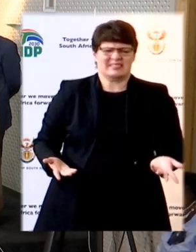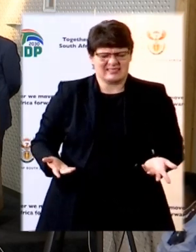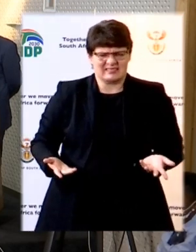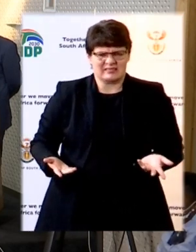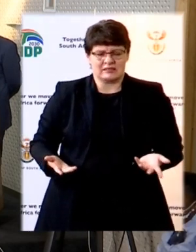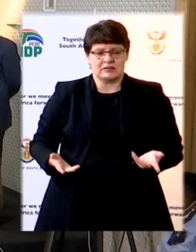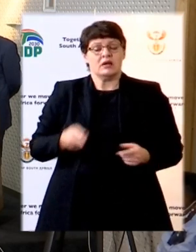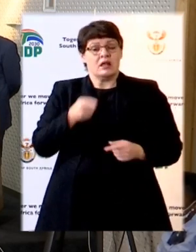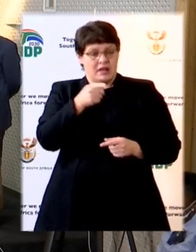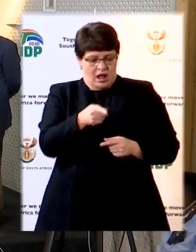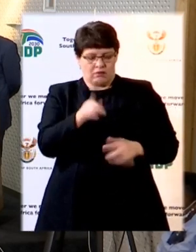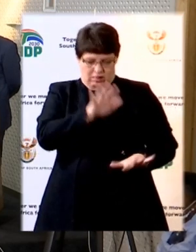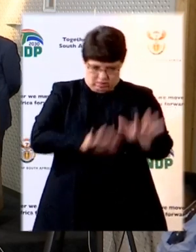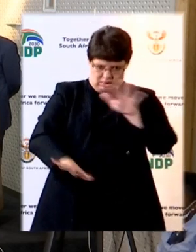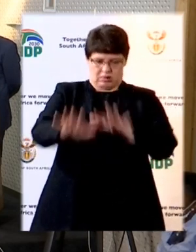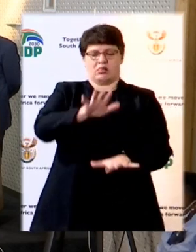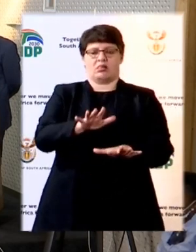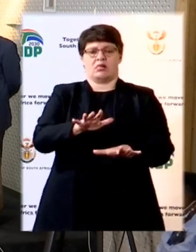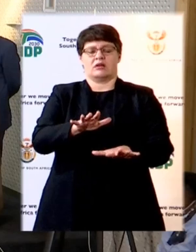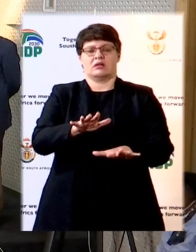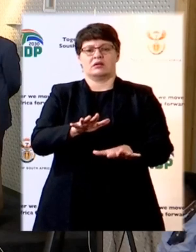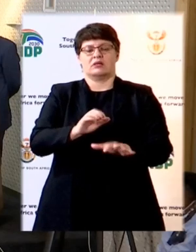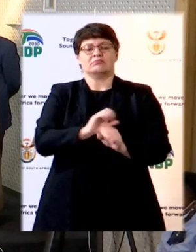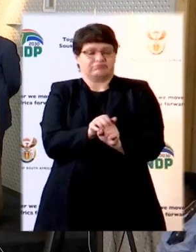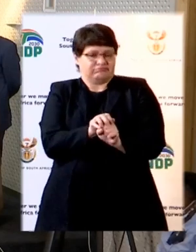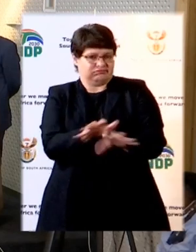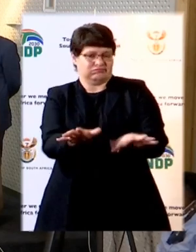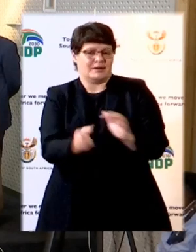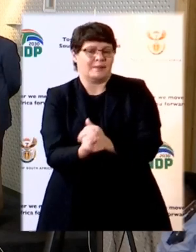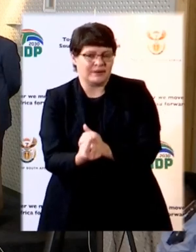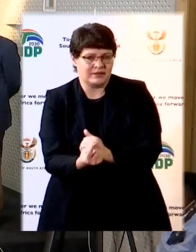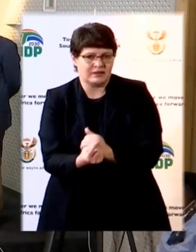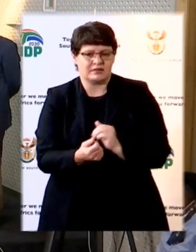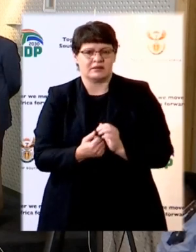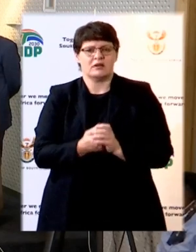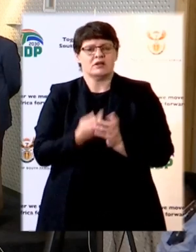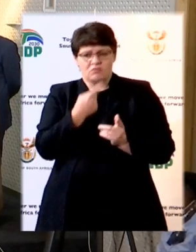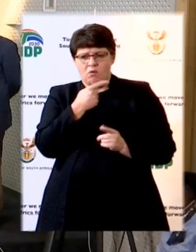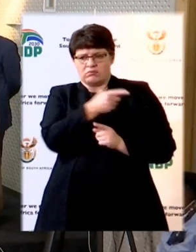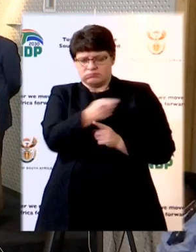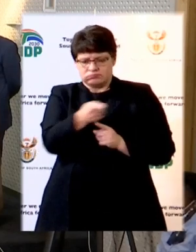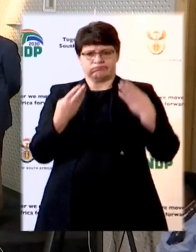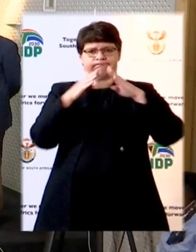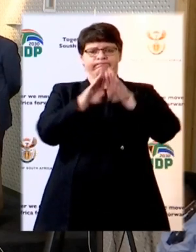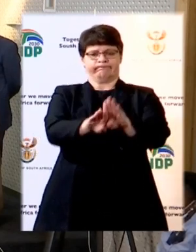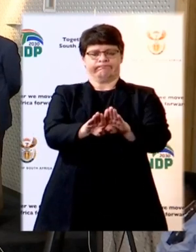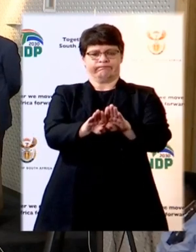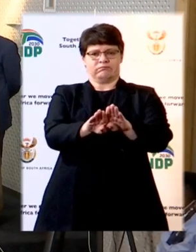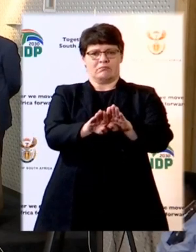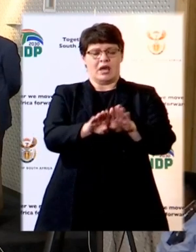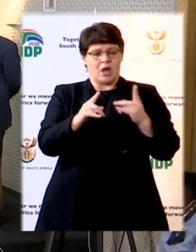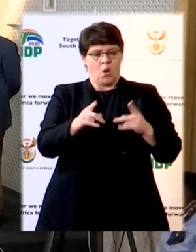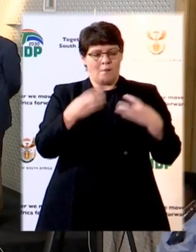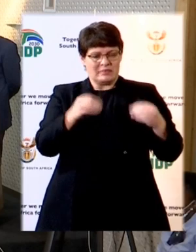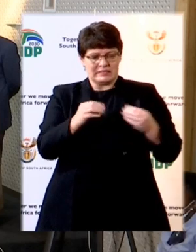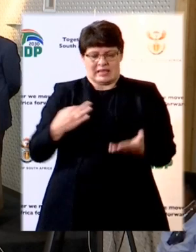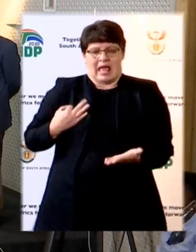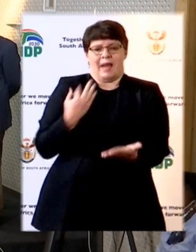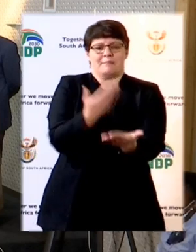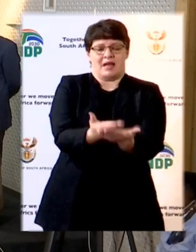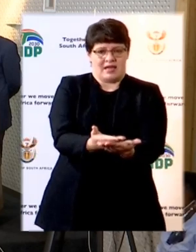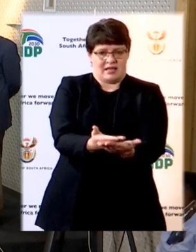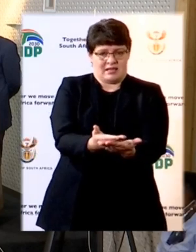UIF. Now, there's this situation, all events are cancelled, internet cafes are closed. These businesses tried to